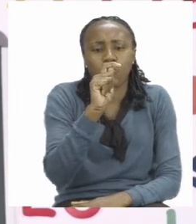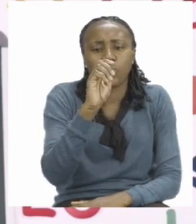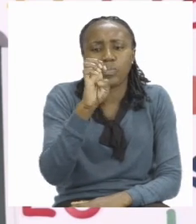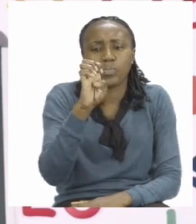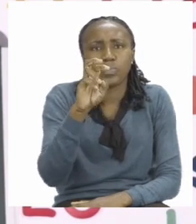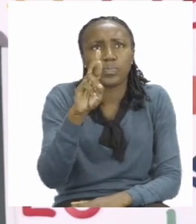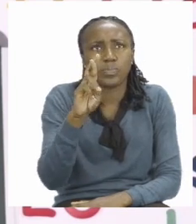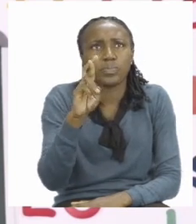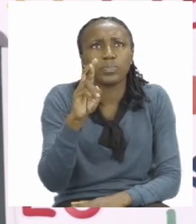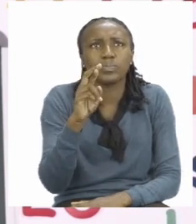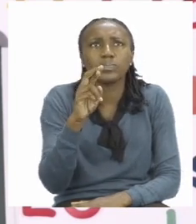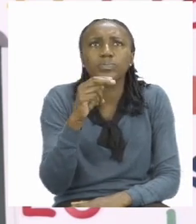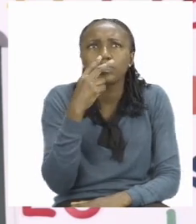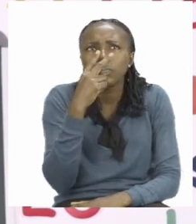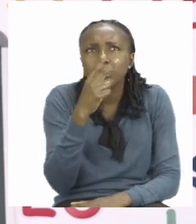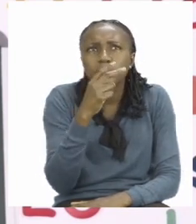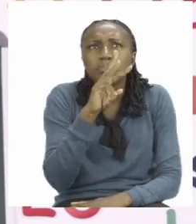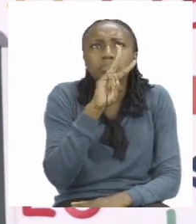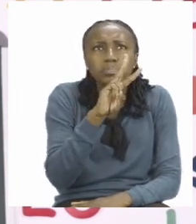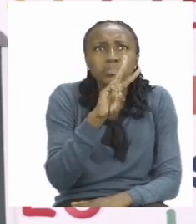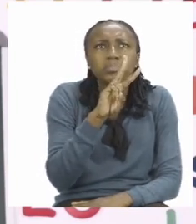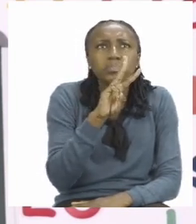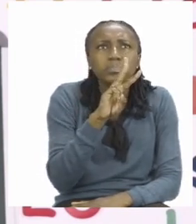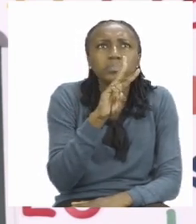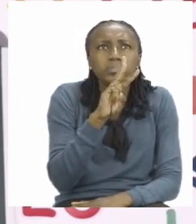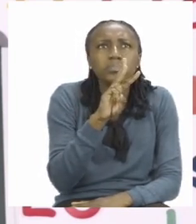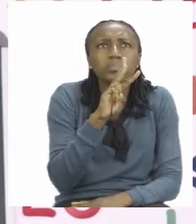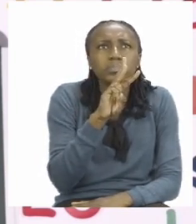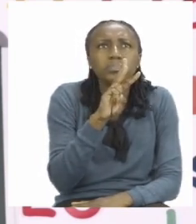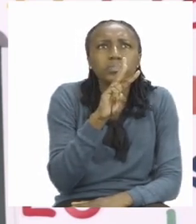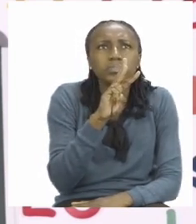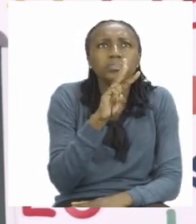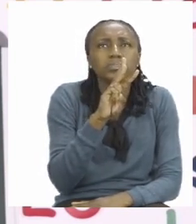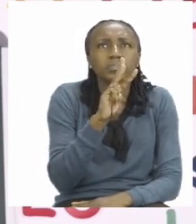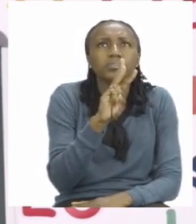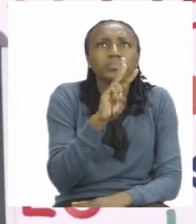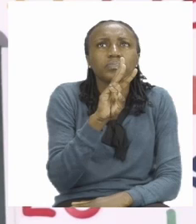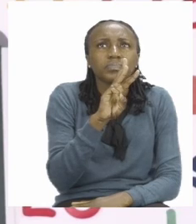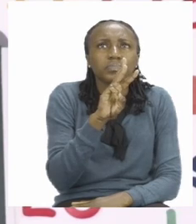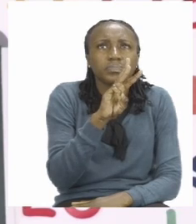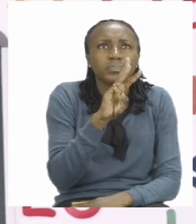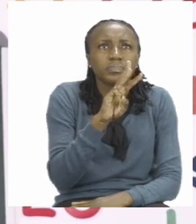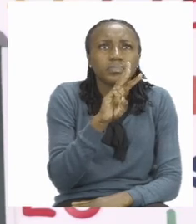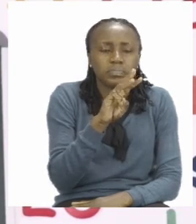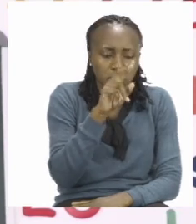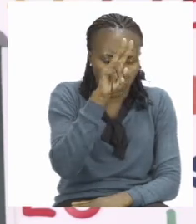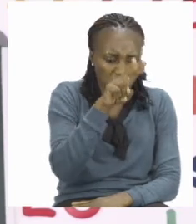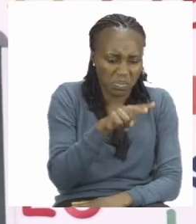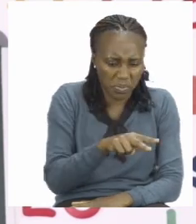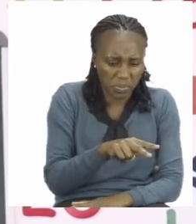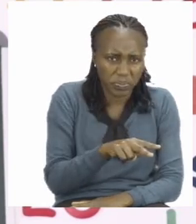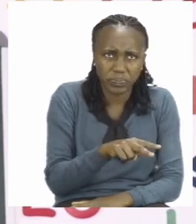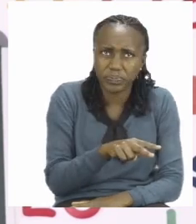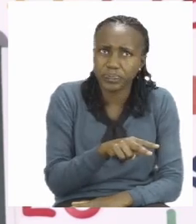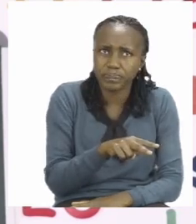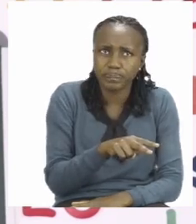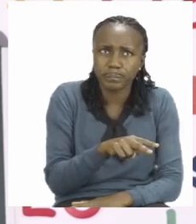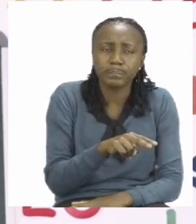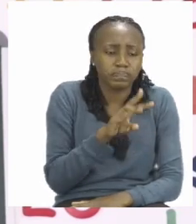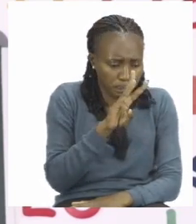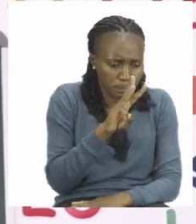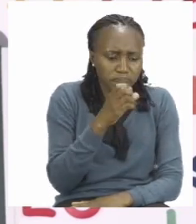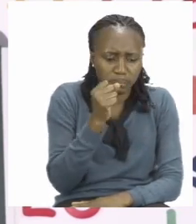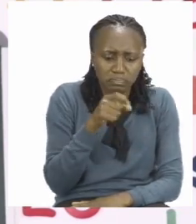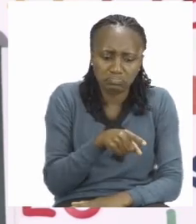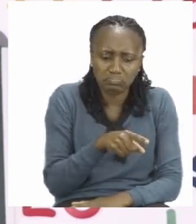we start by looking for the beginning sound. This time we're going to start by going down. I can see